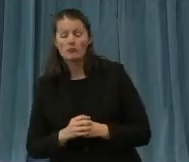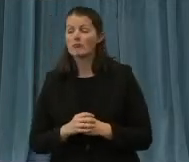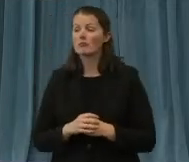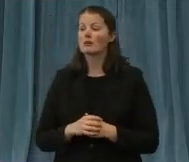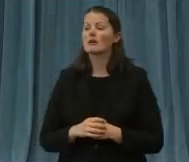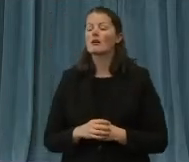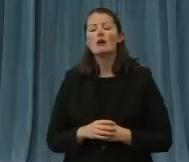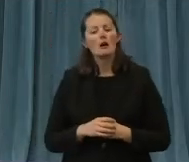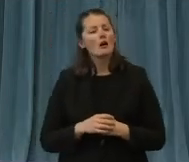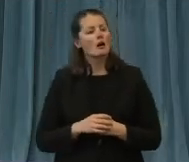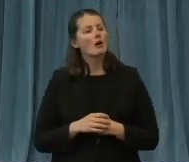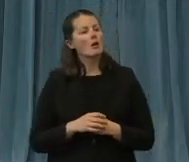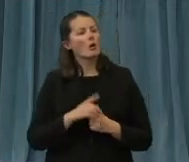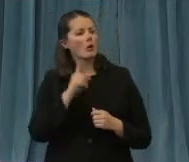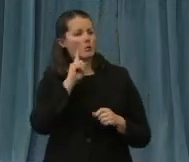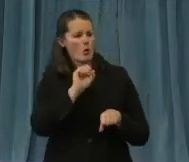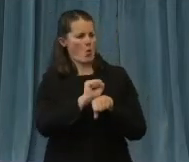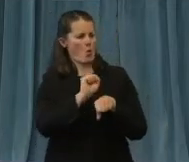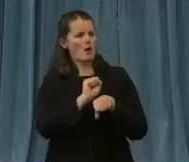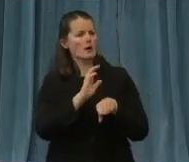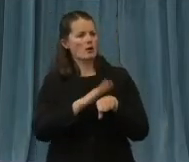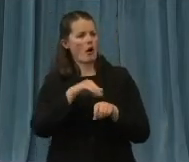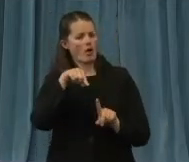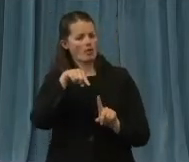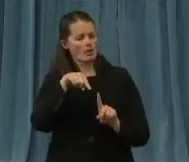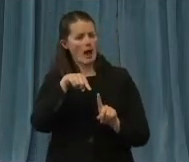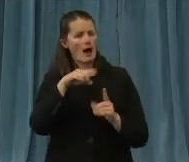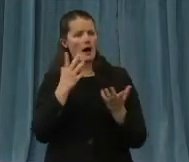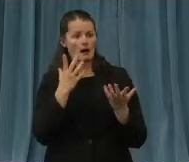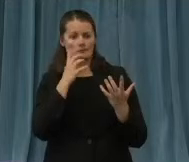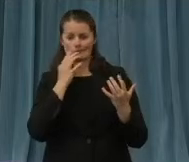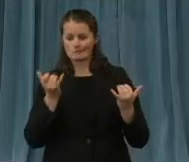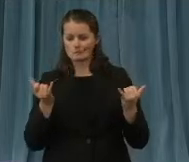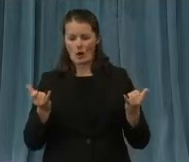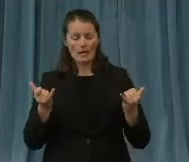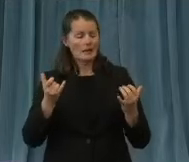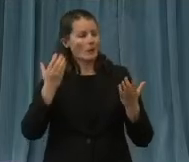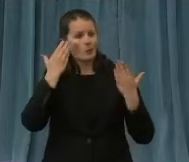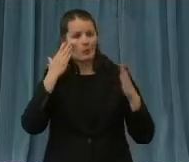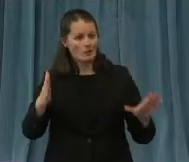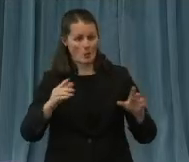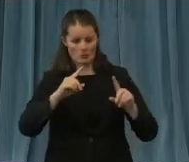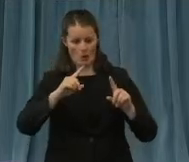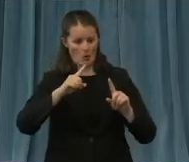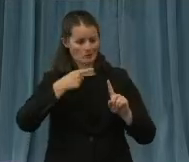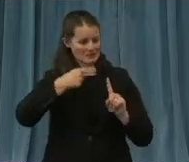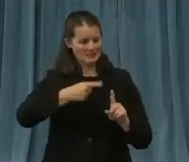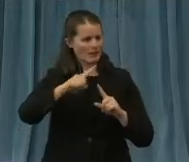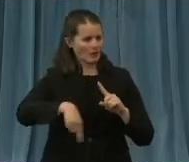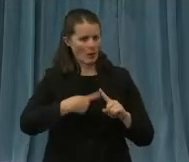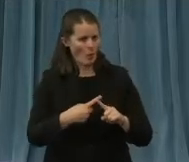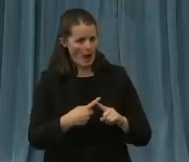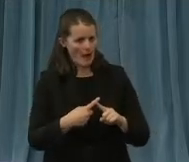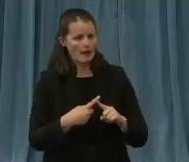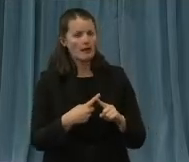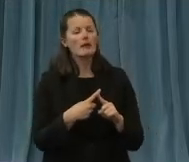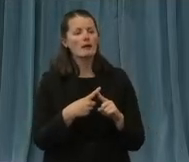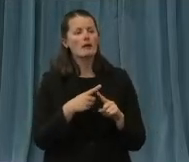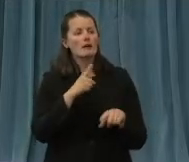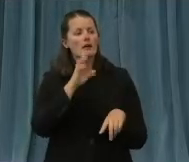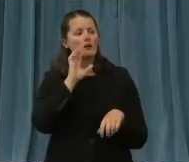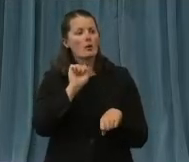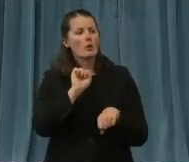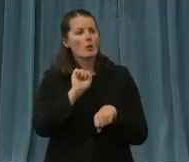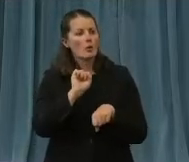where you are on the 14-day thing. You don't know until you're partway into it and how it stands, and then even you go into it, you can come back out of it. So we will be working to